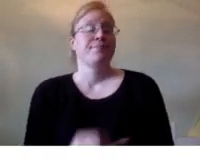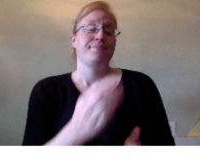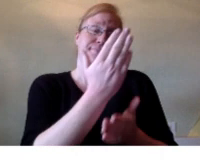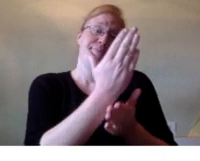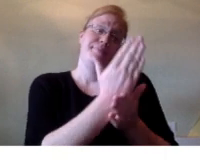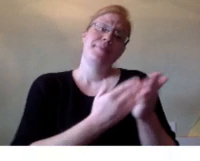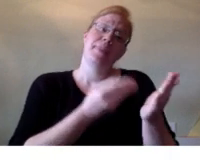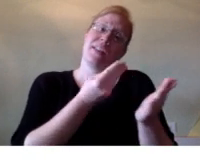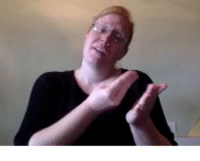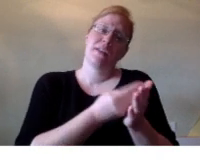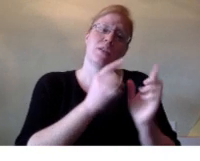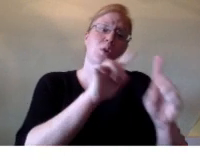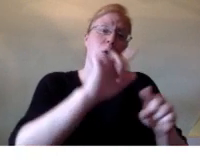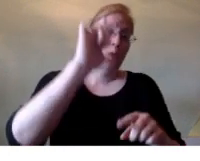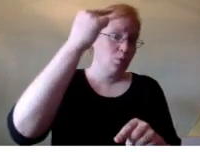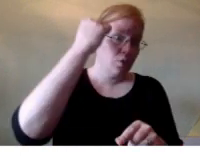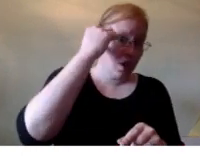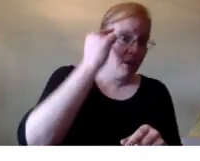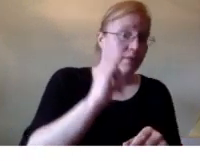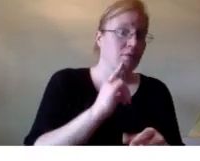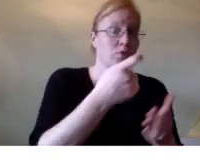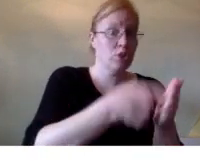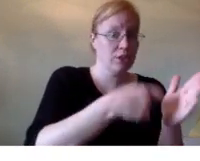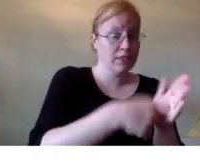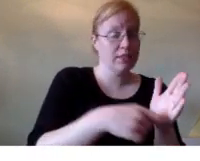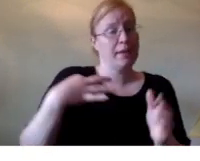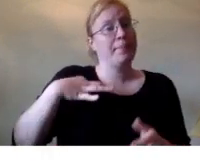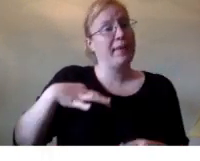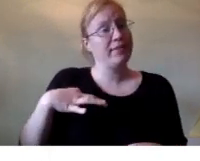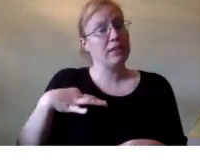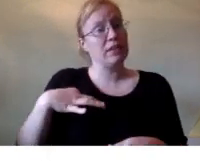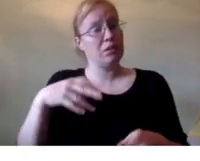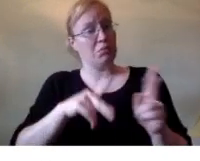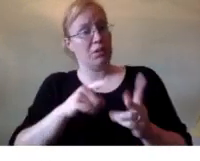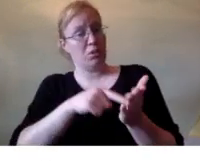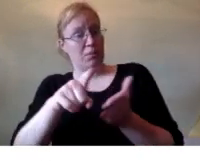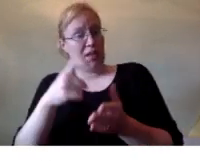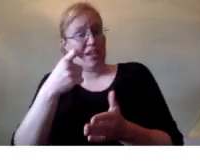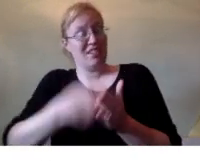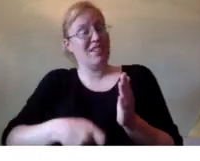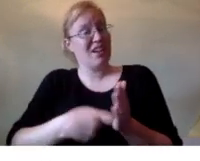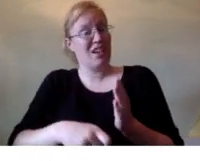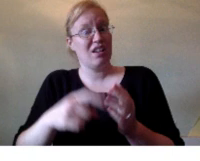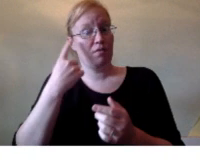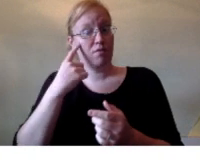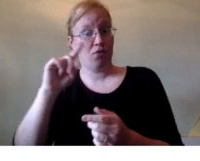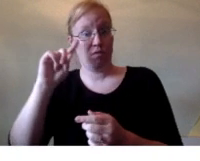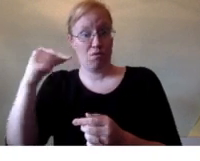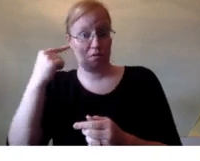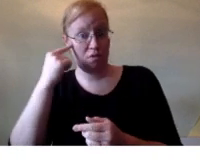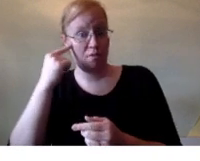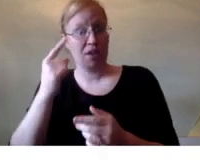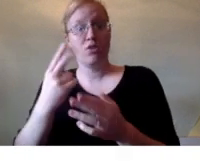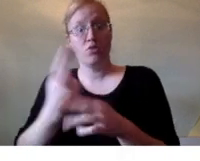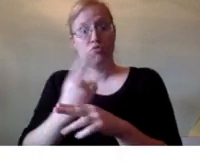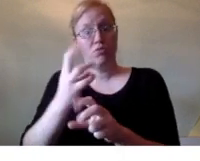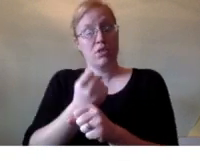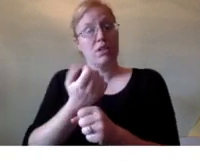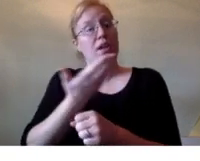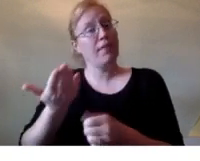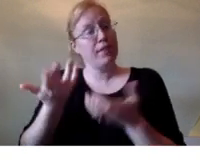Some of the money goes to the government. It is for taxes and benefits. People pay tax to the government. It is used to get things